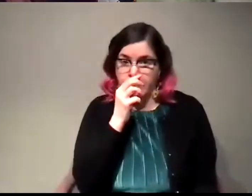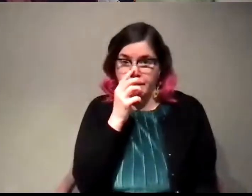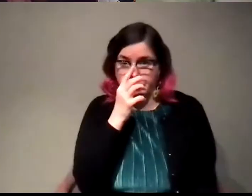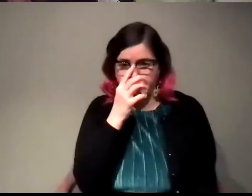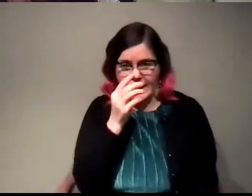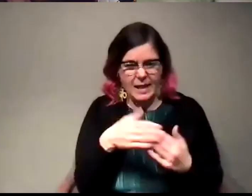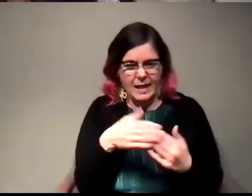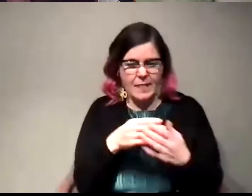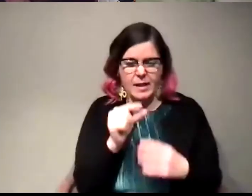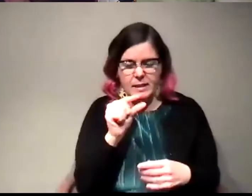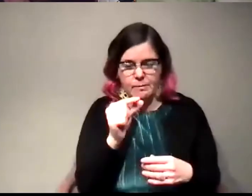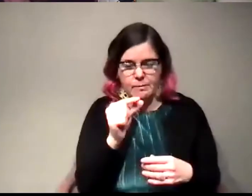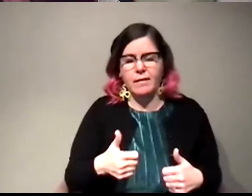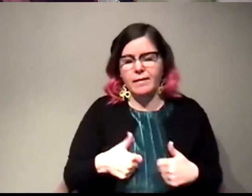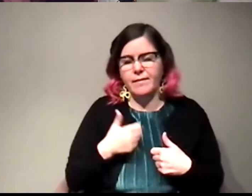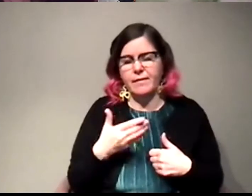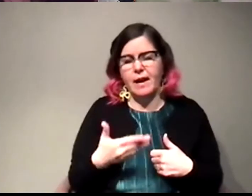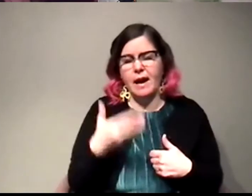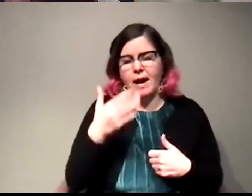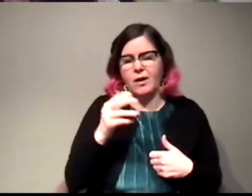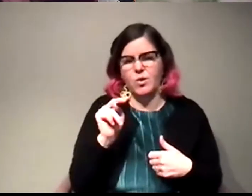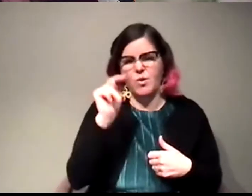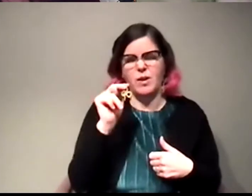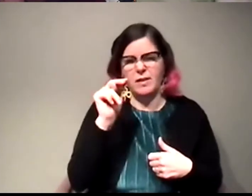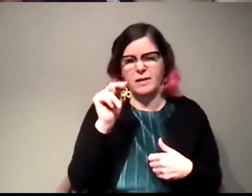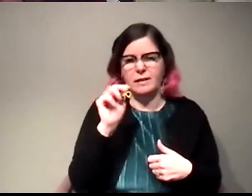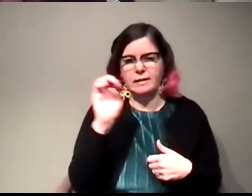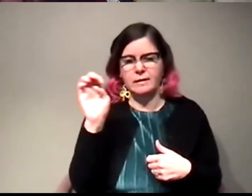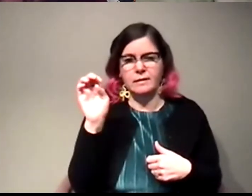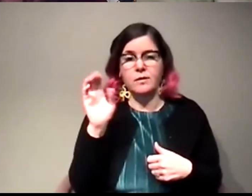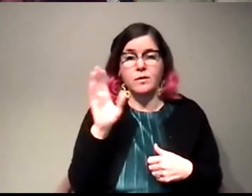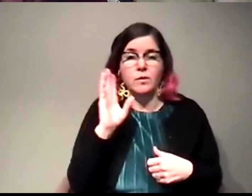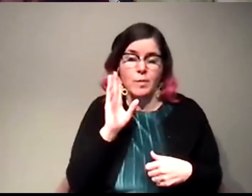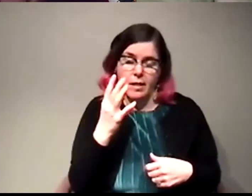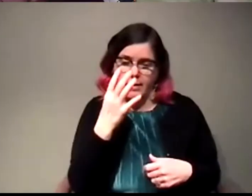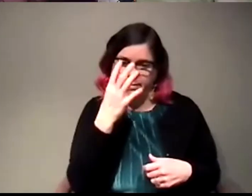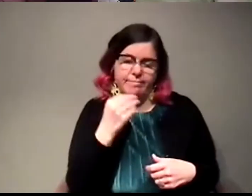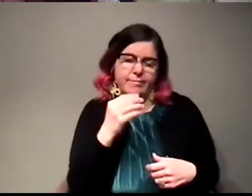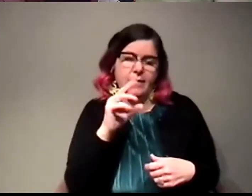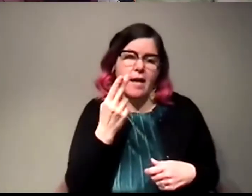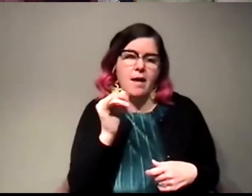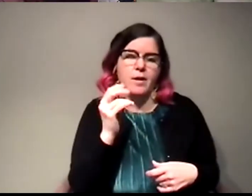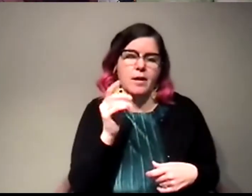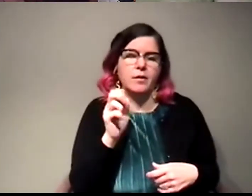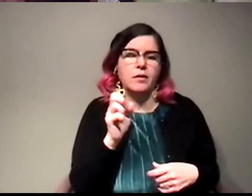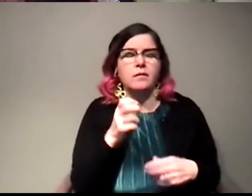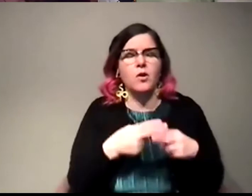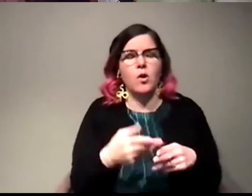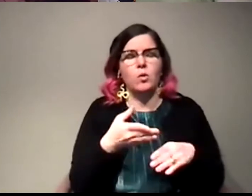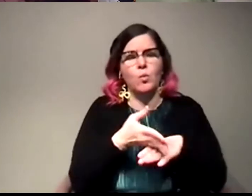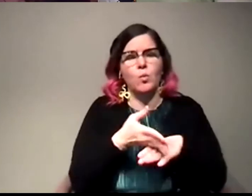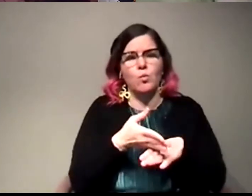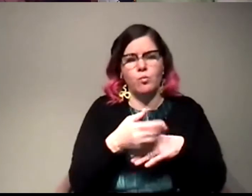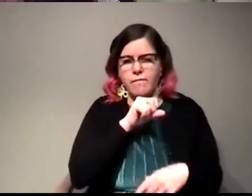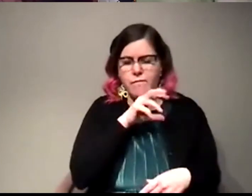and living at the higher latitude, so in, you know, the north, northeast, will hibernate. And there's a species called wood frogs that are really fascinating